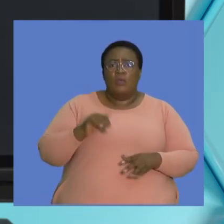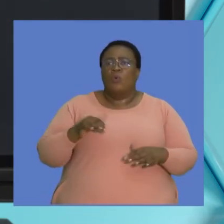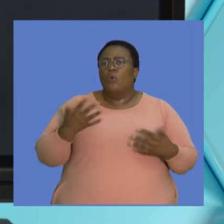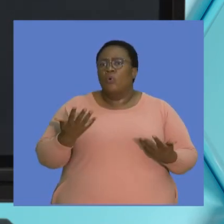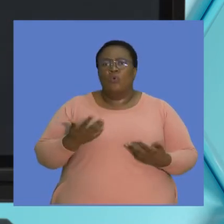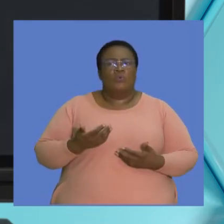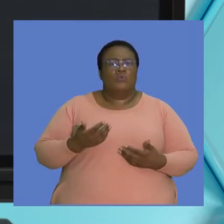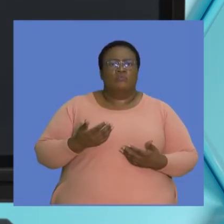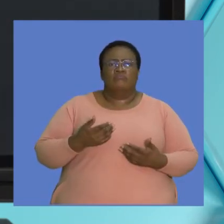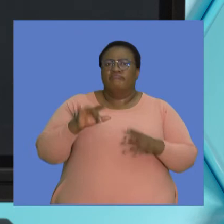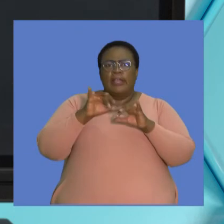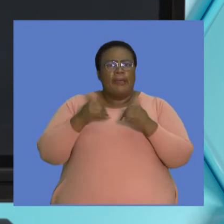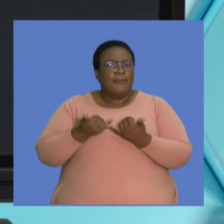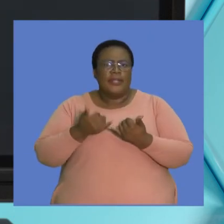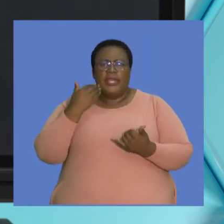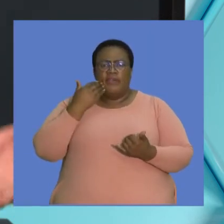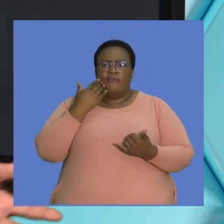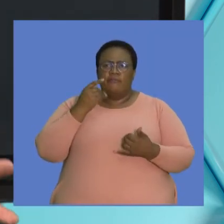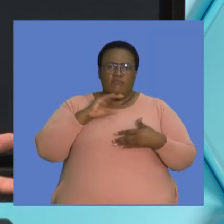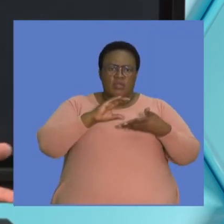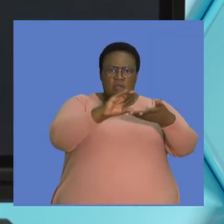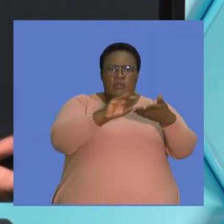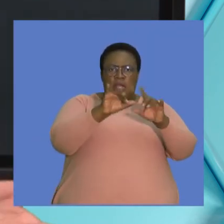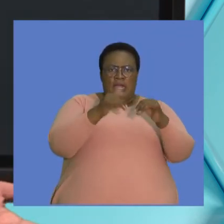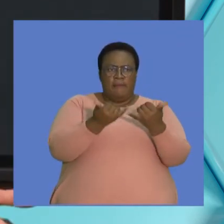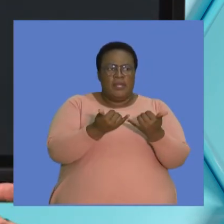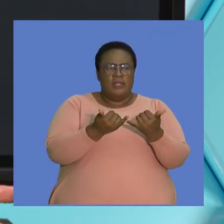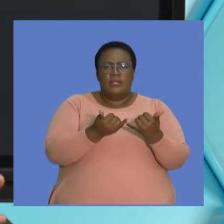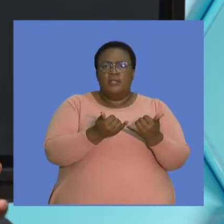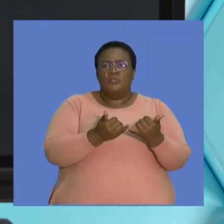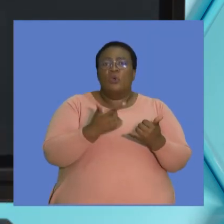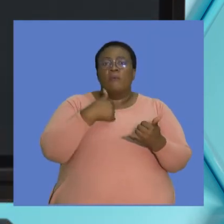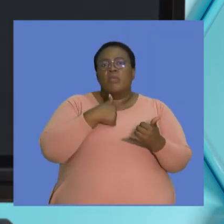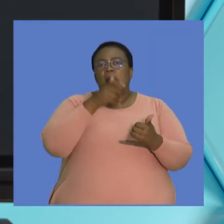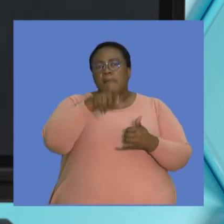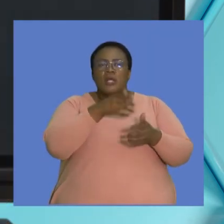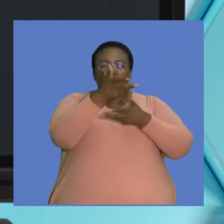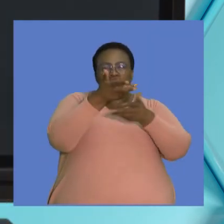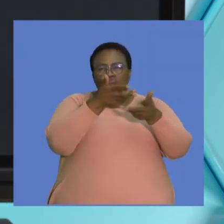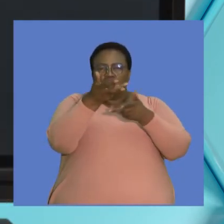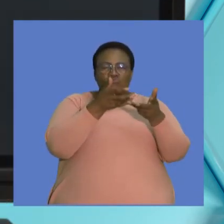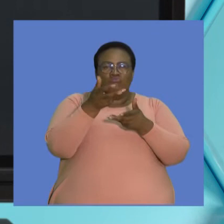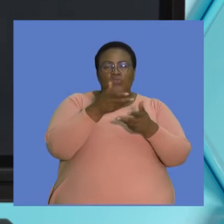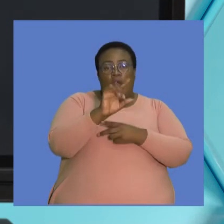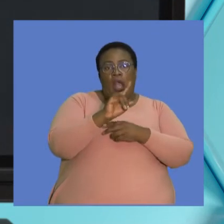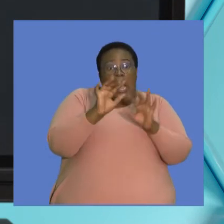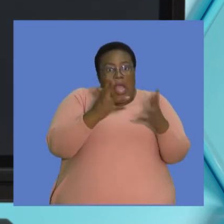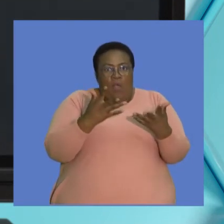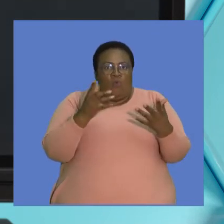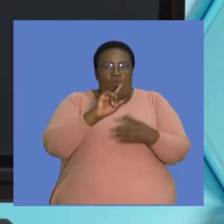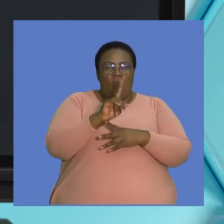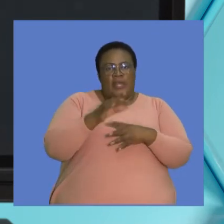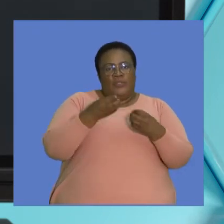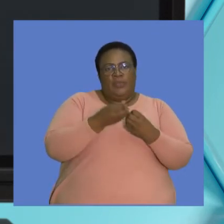using a bank, or even a company if I'm investing in a company. What conversation must I have with them to